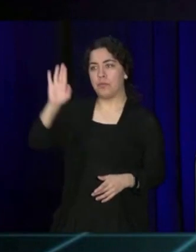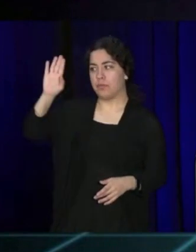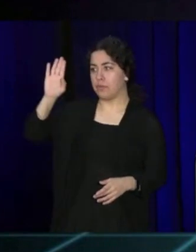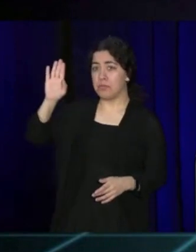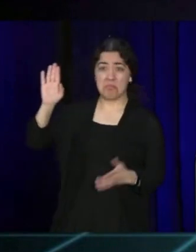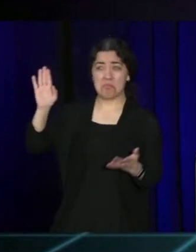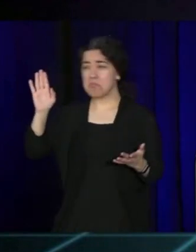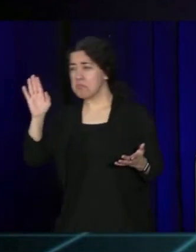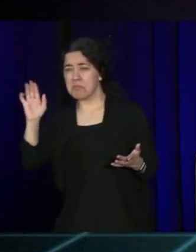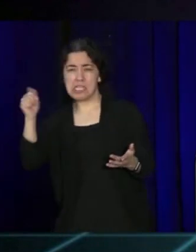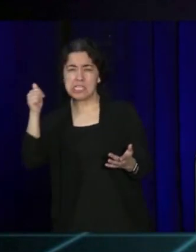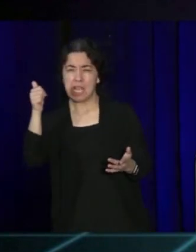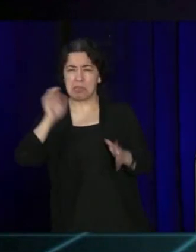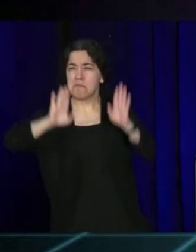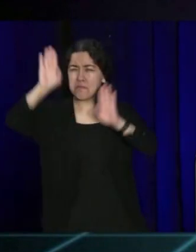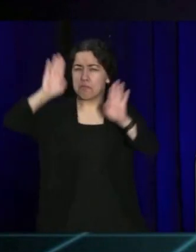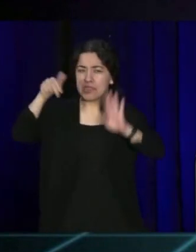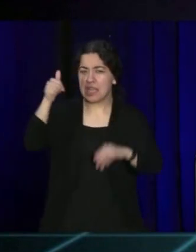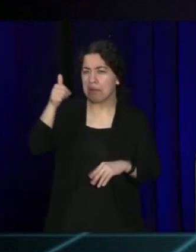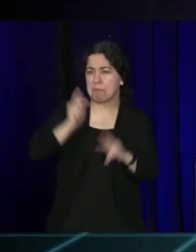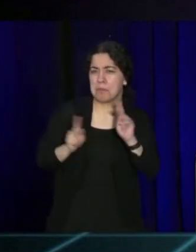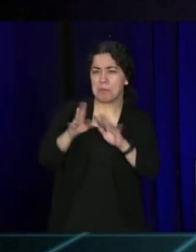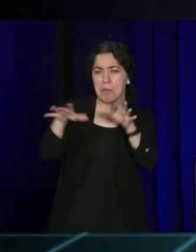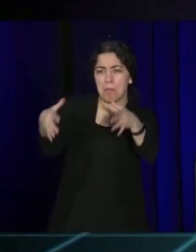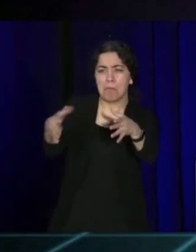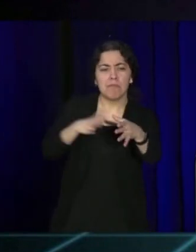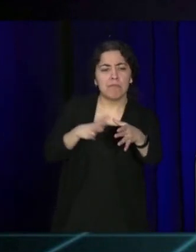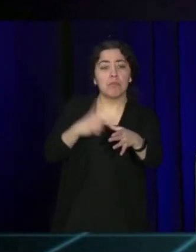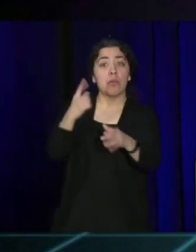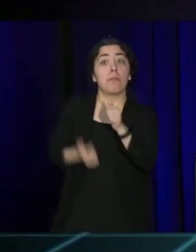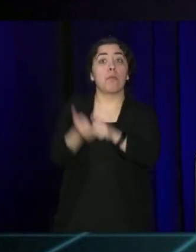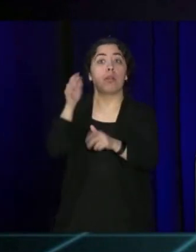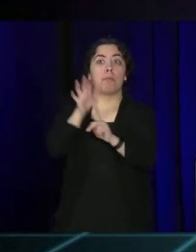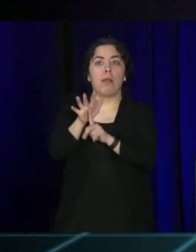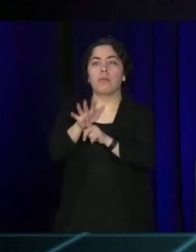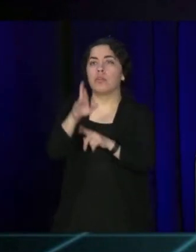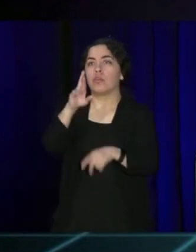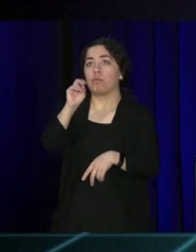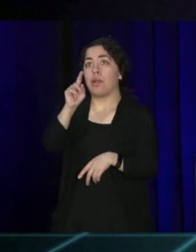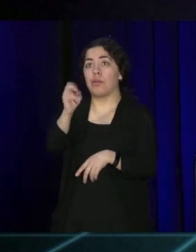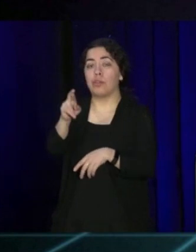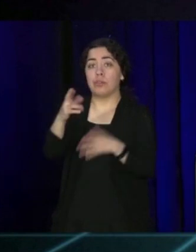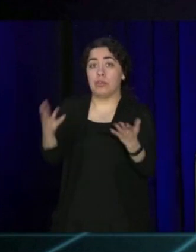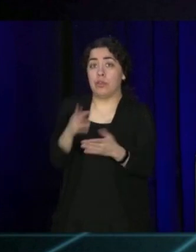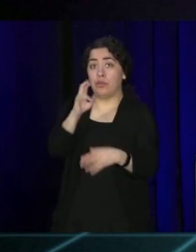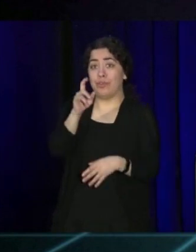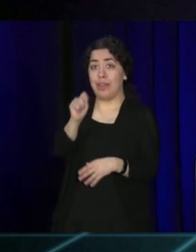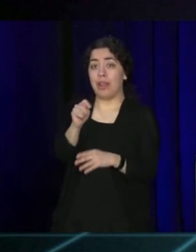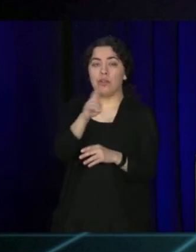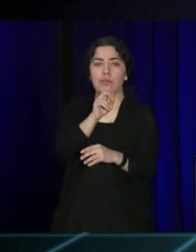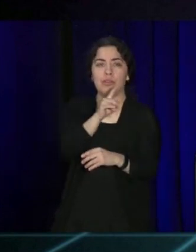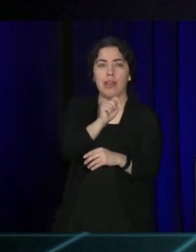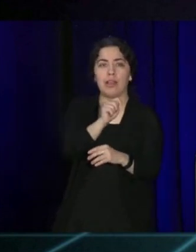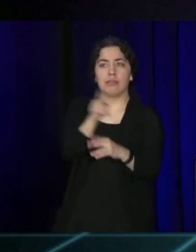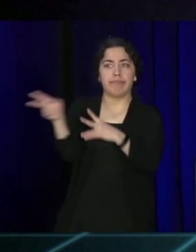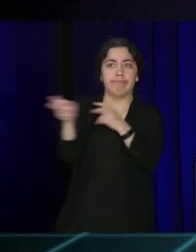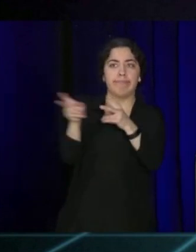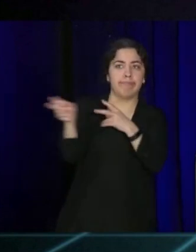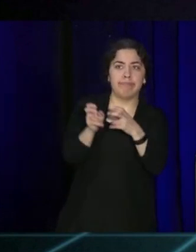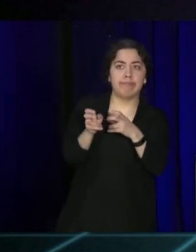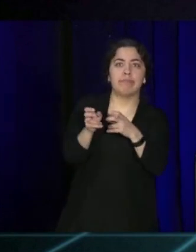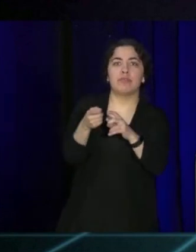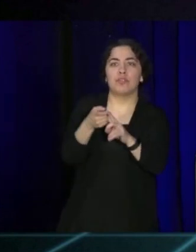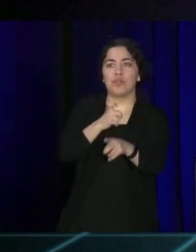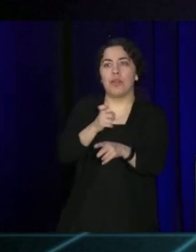people. So one of the most popular routers in the React community, React Router, borrows a lot of inspiration from what